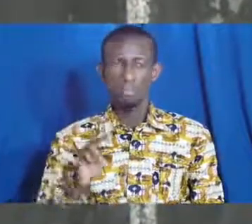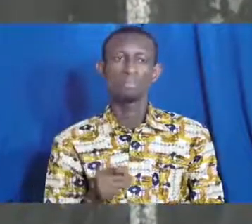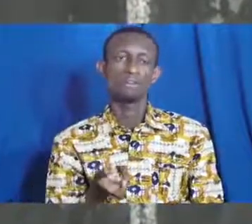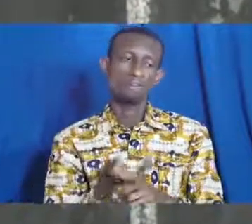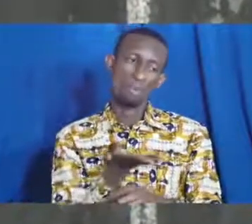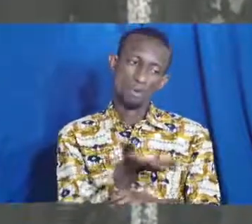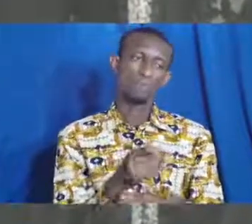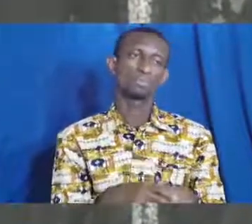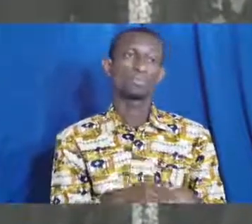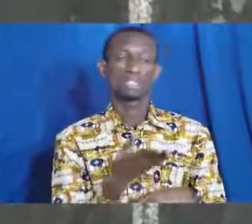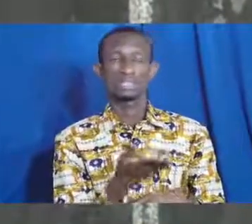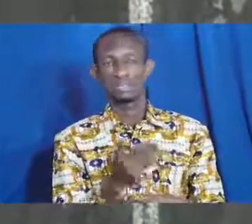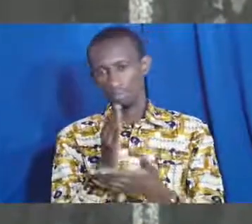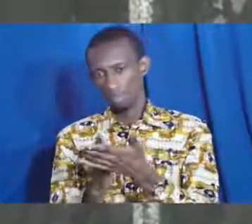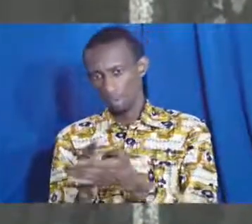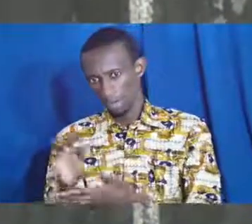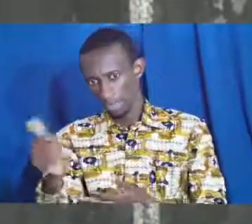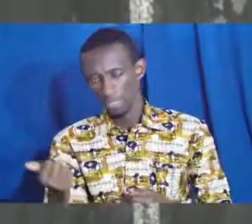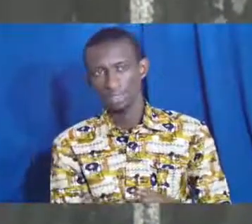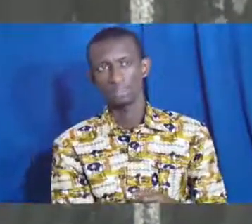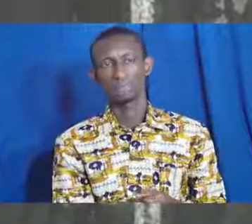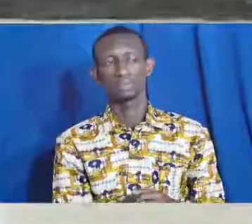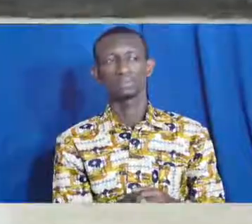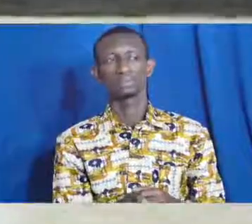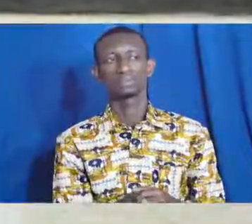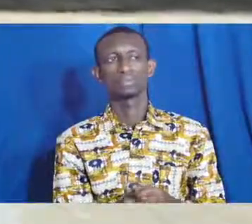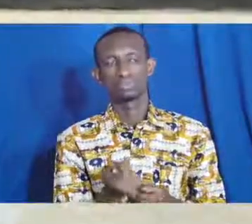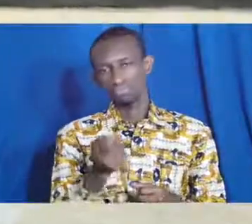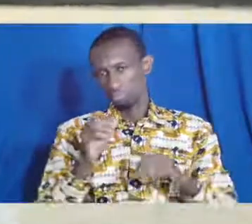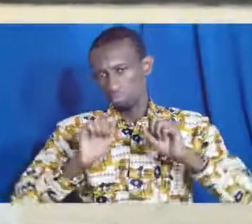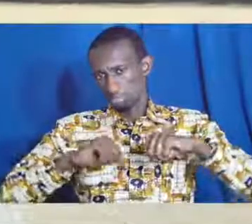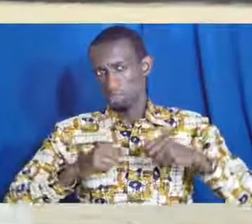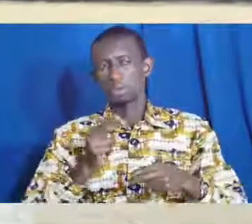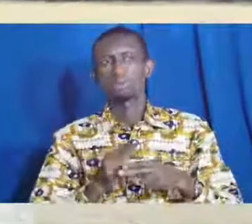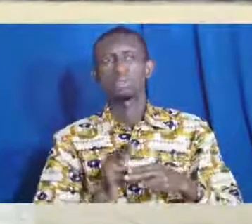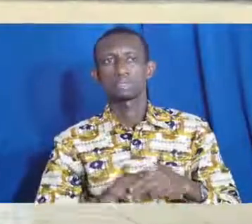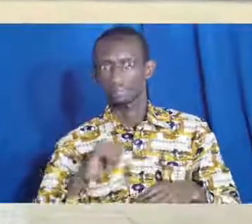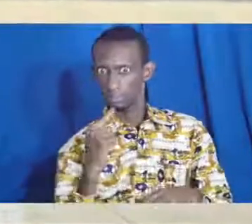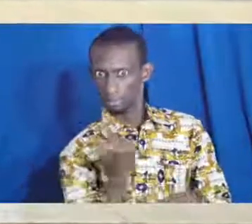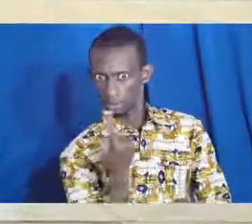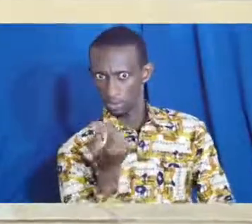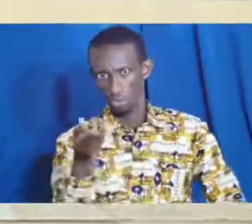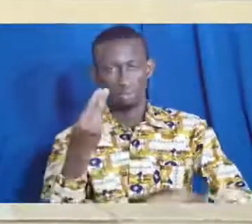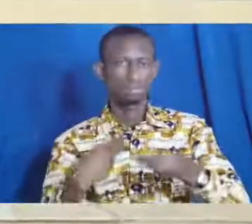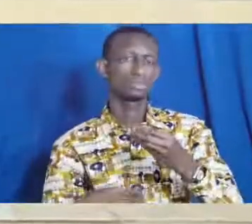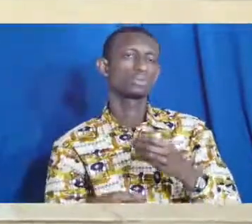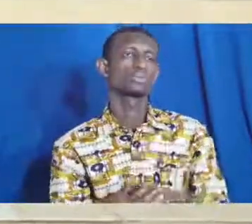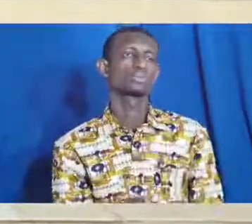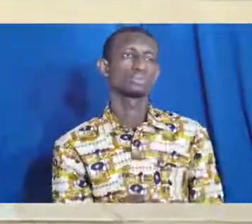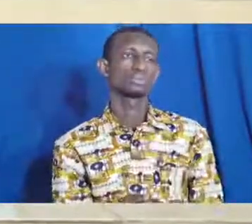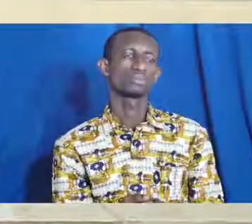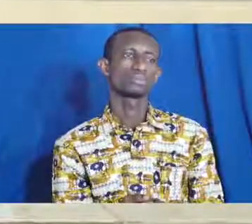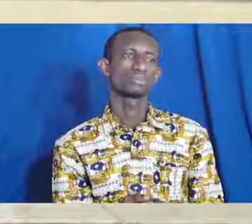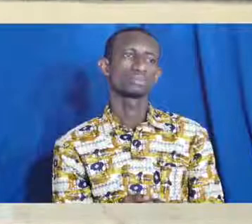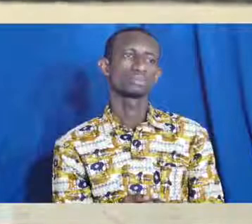another type of reaction that we can call single replacement. So you can as well suggest